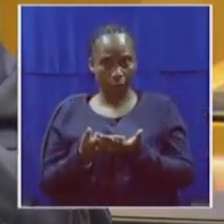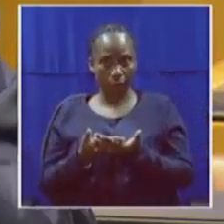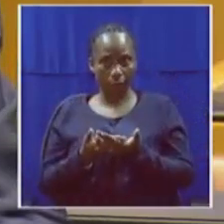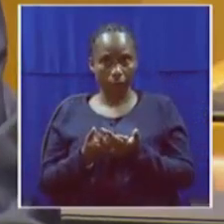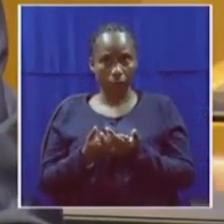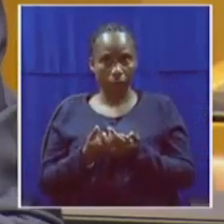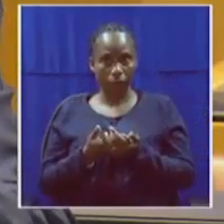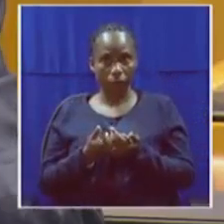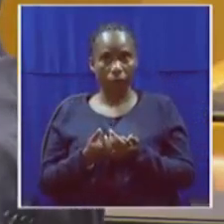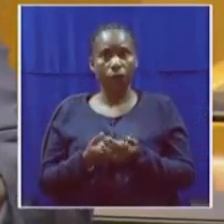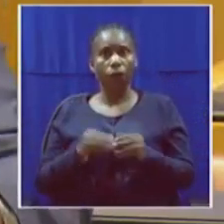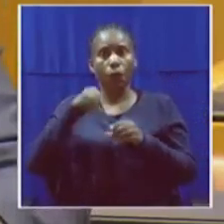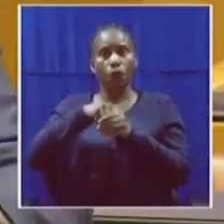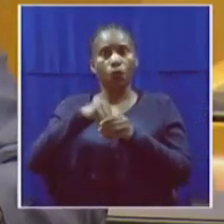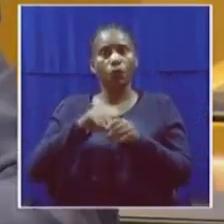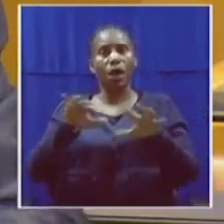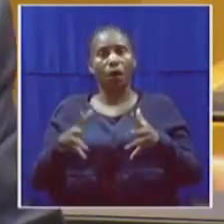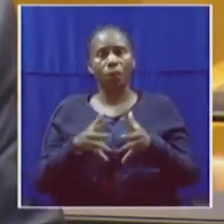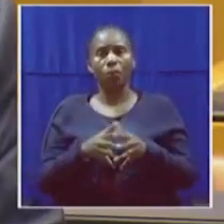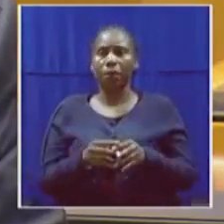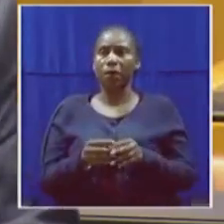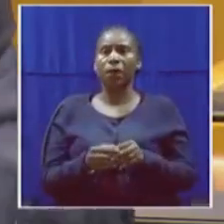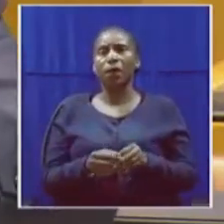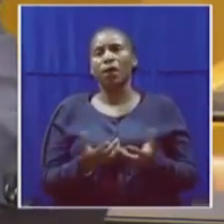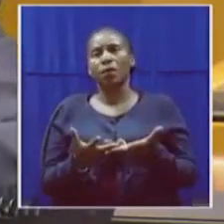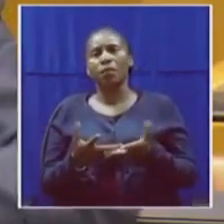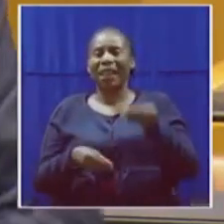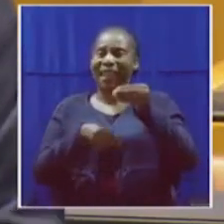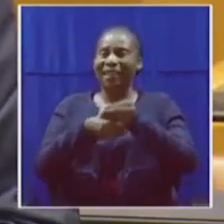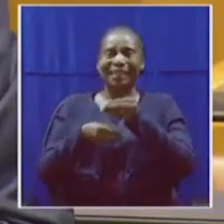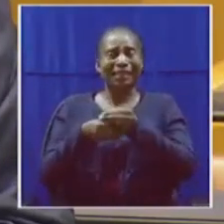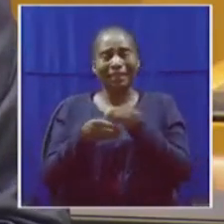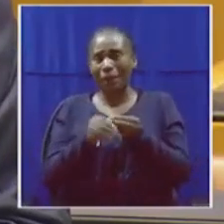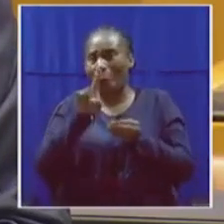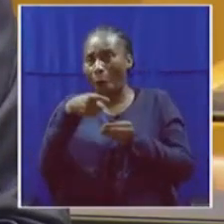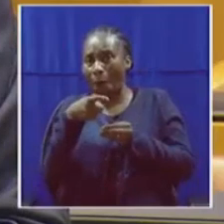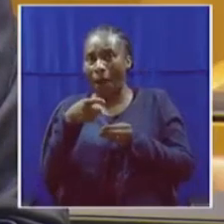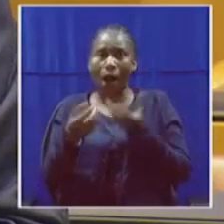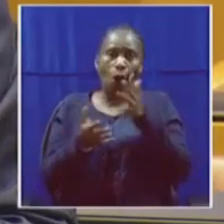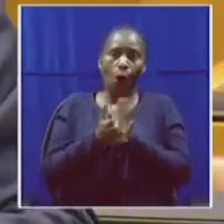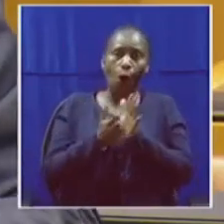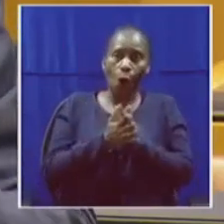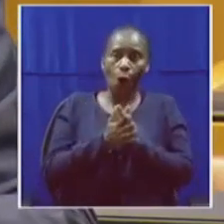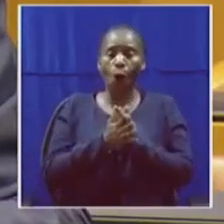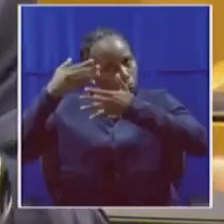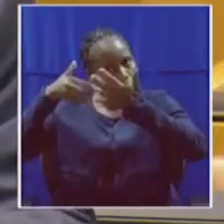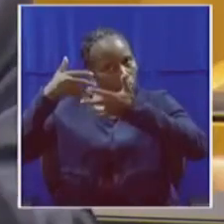You can contribute by drafting a paragraph or adding a comma and so on. Or you